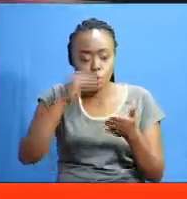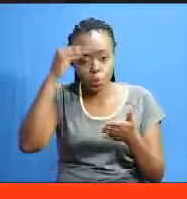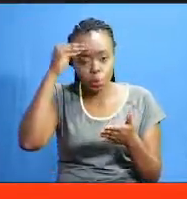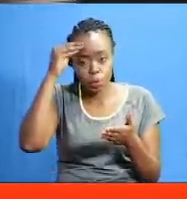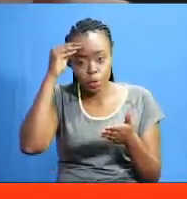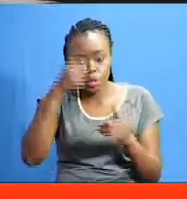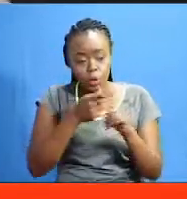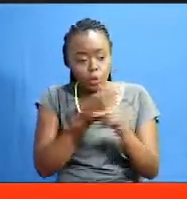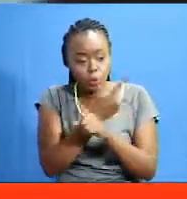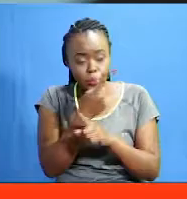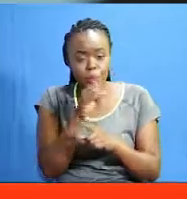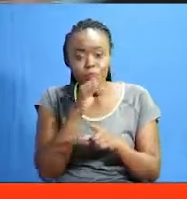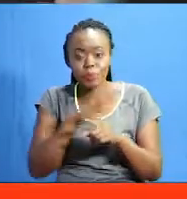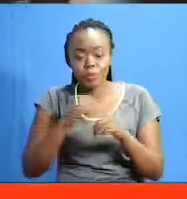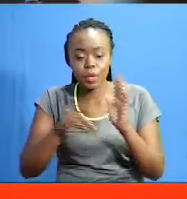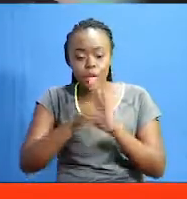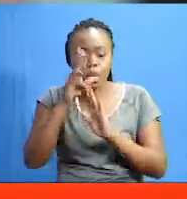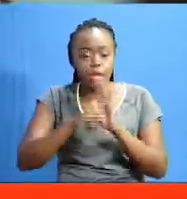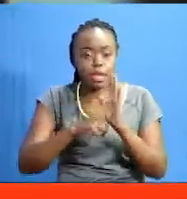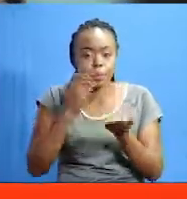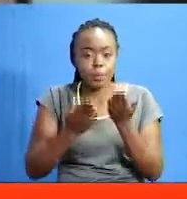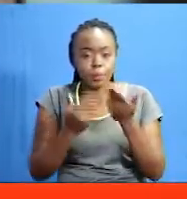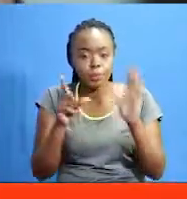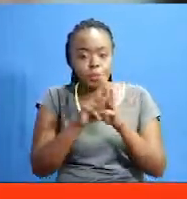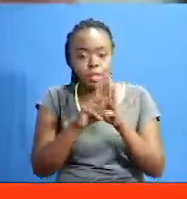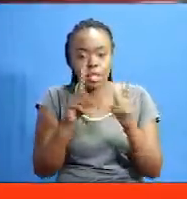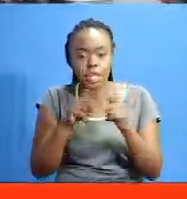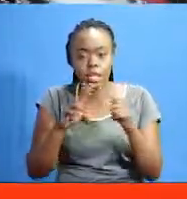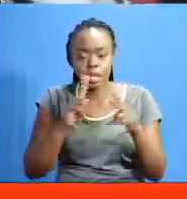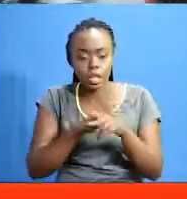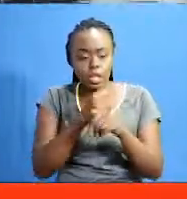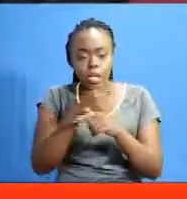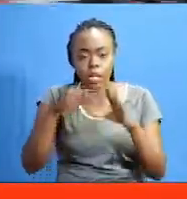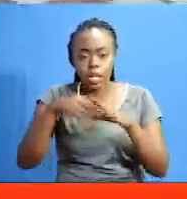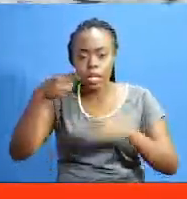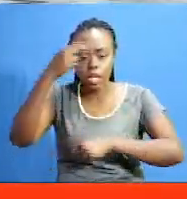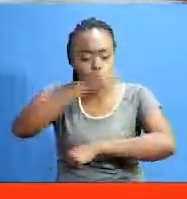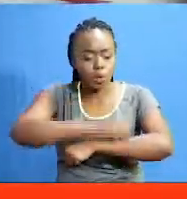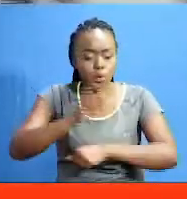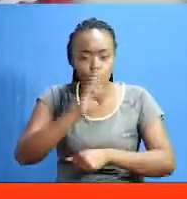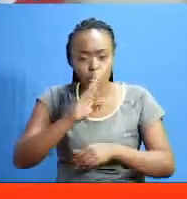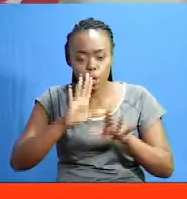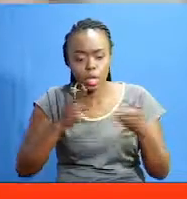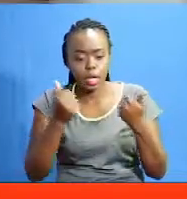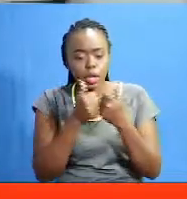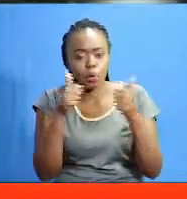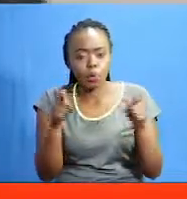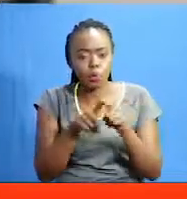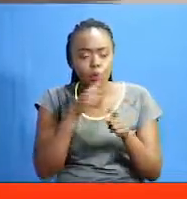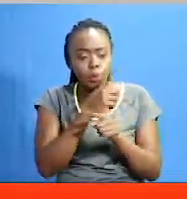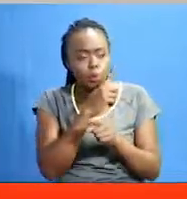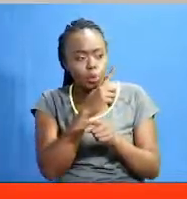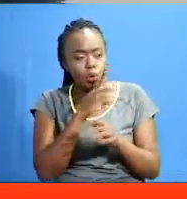learned about the lessons from this, how to develop and make these locally to equip children in high school how to use these things as well.